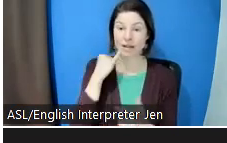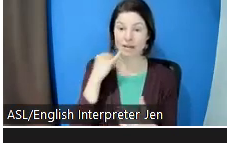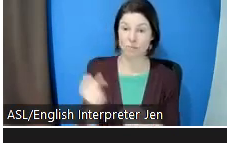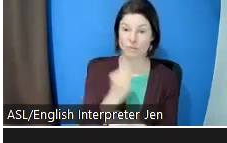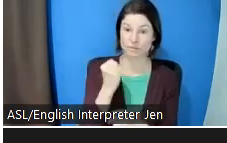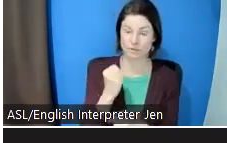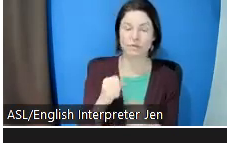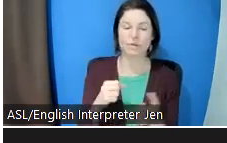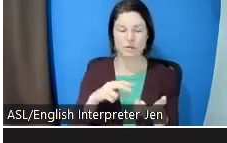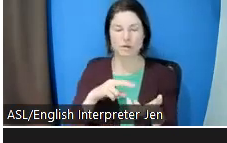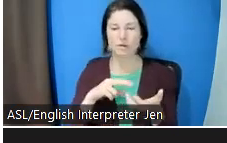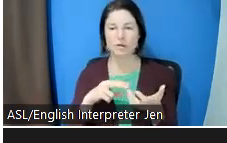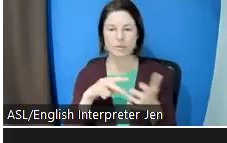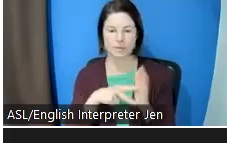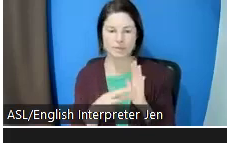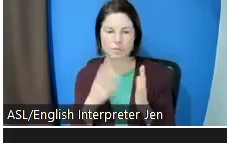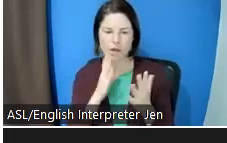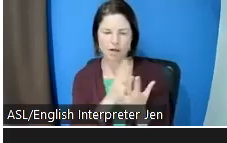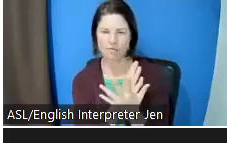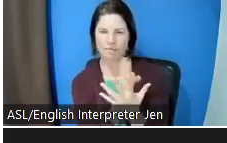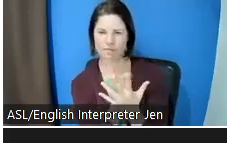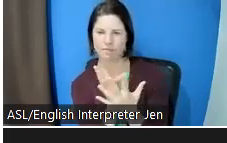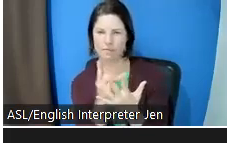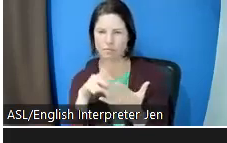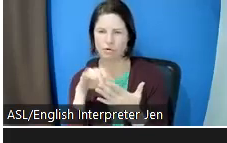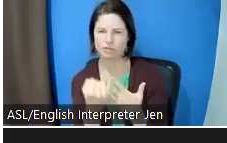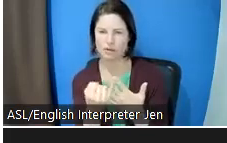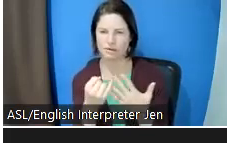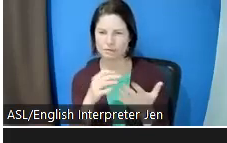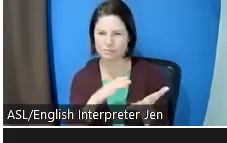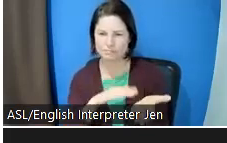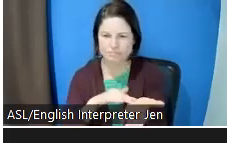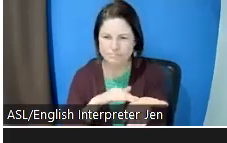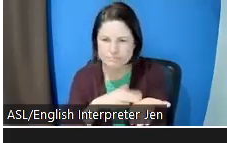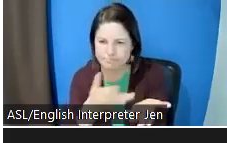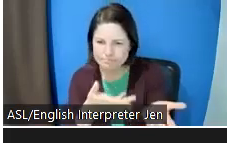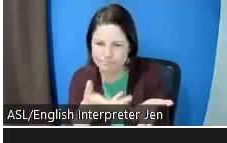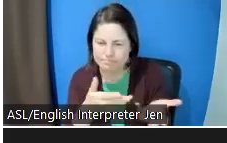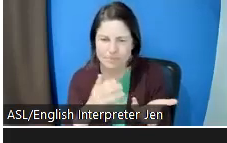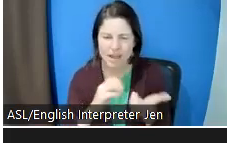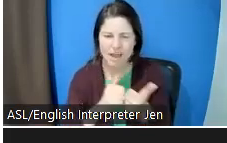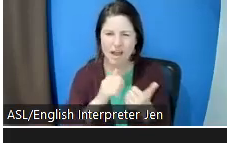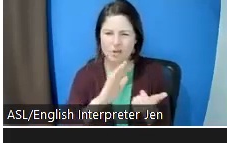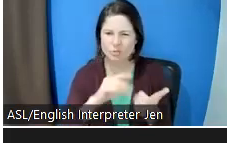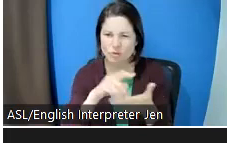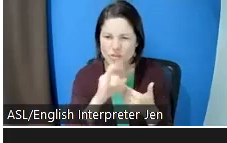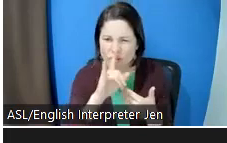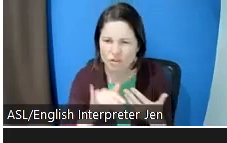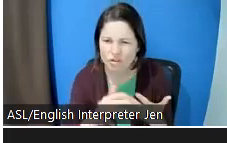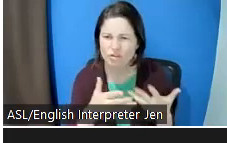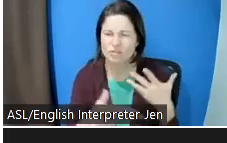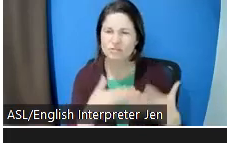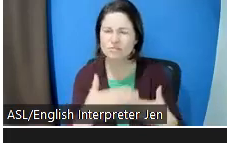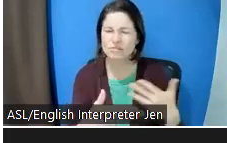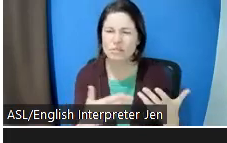mid-project check-in to discuss how the project is moving ahead, to address any questions or concerns, and chart a